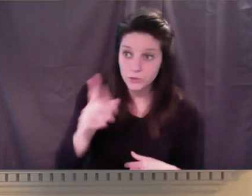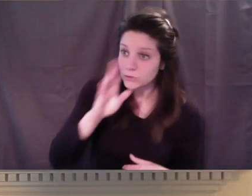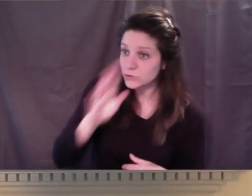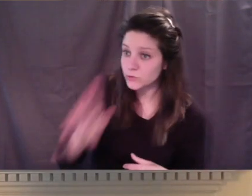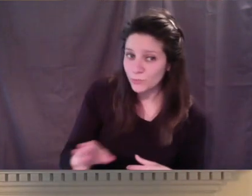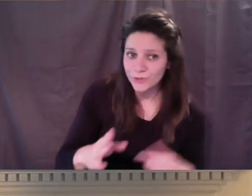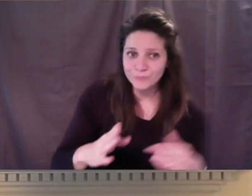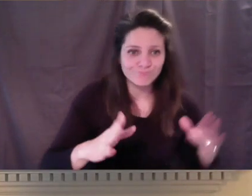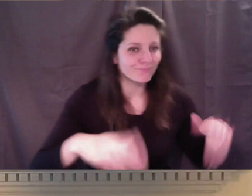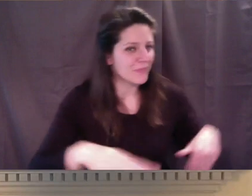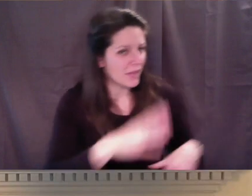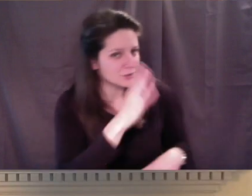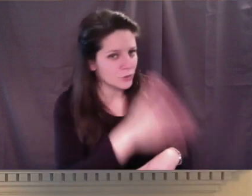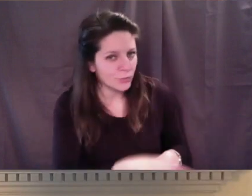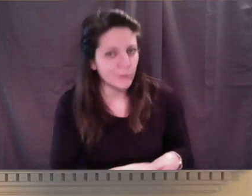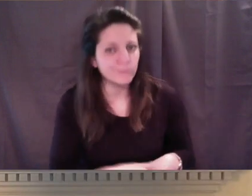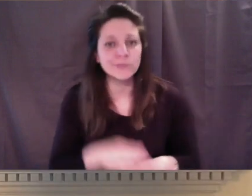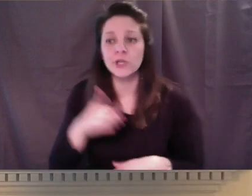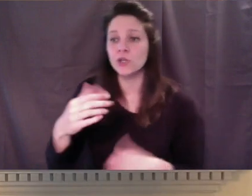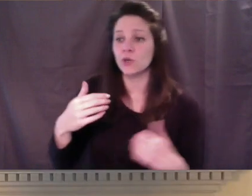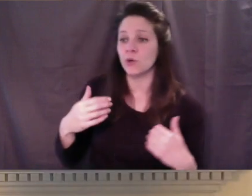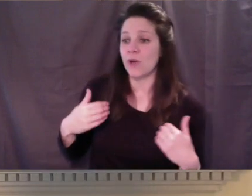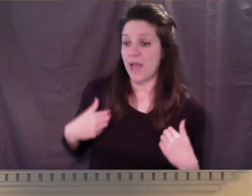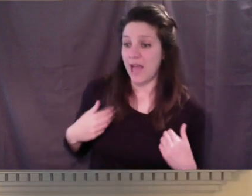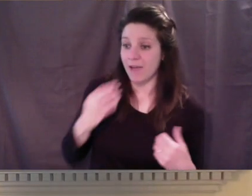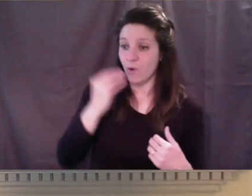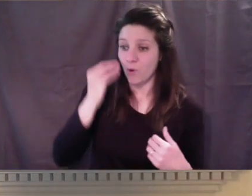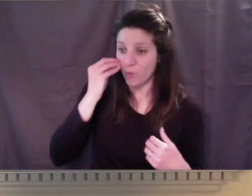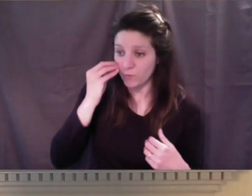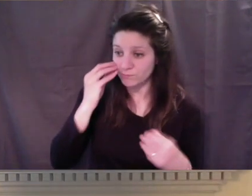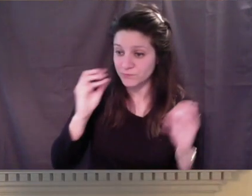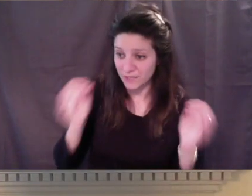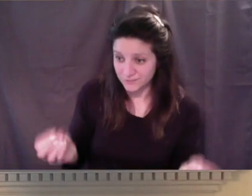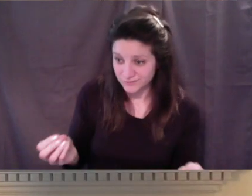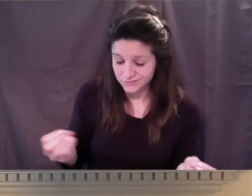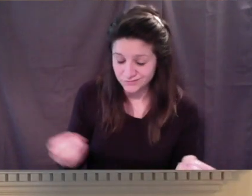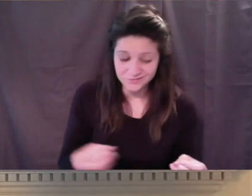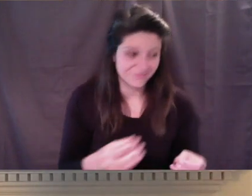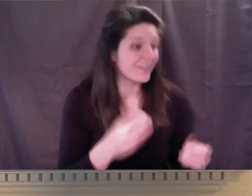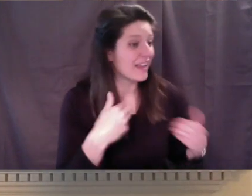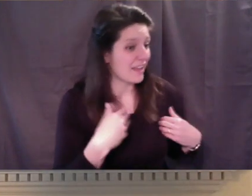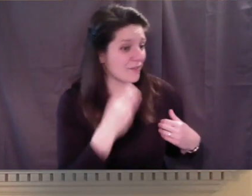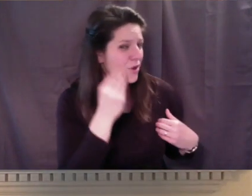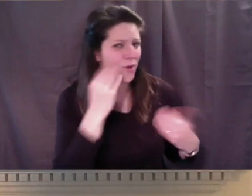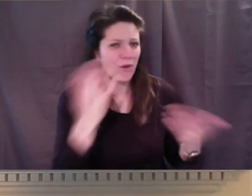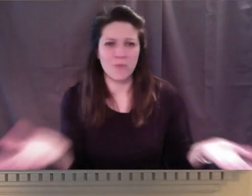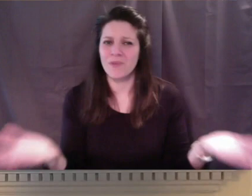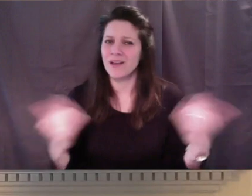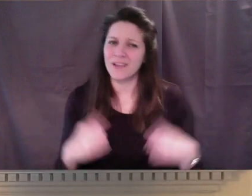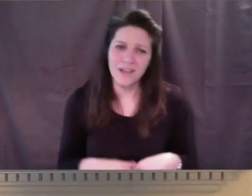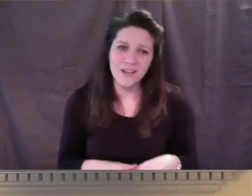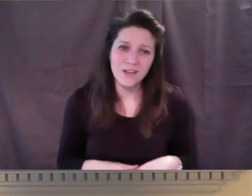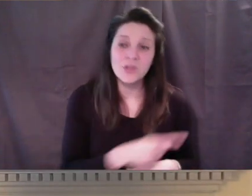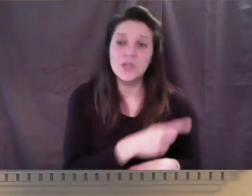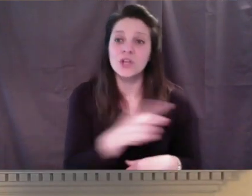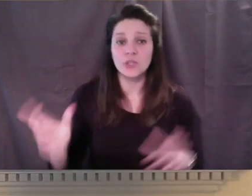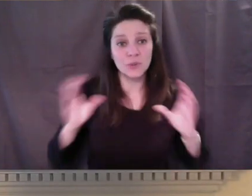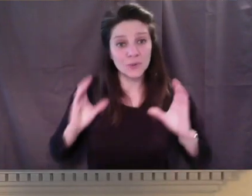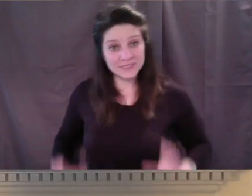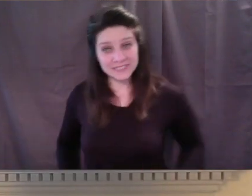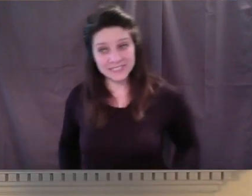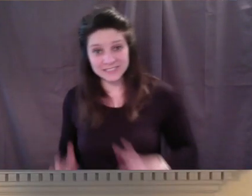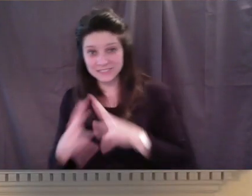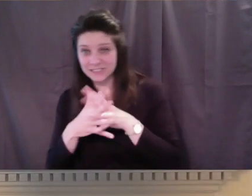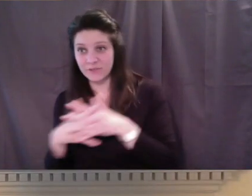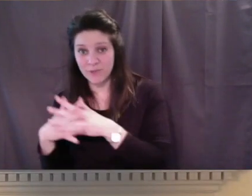trans. Come, you who are sober and you who aren't. Come, you who are houseless and you who have a